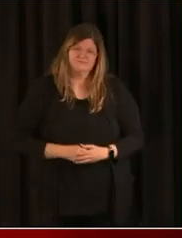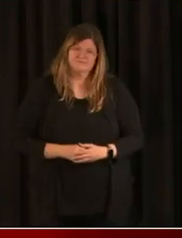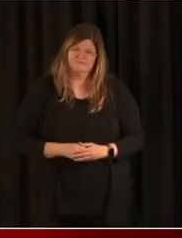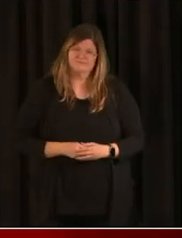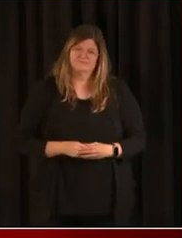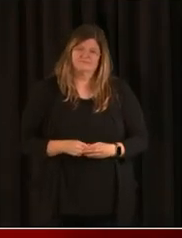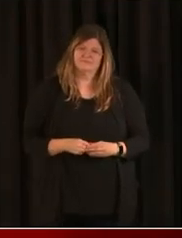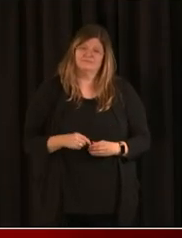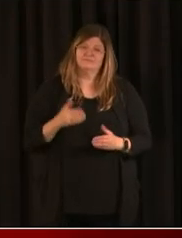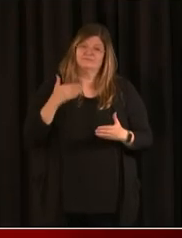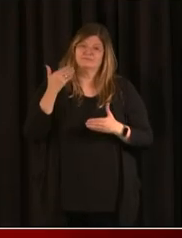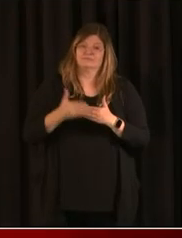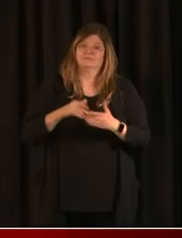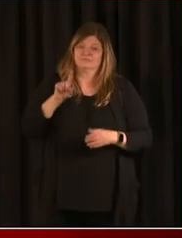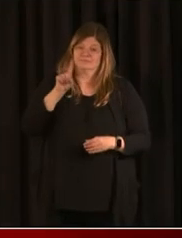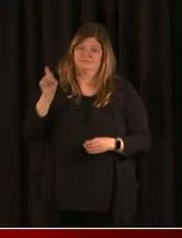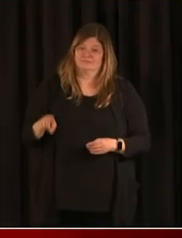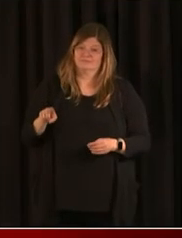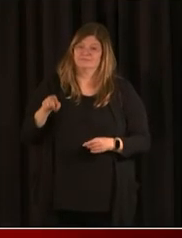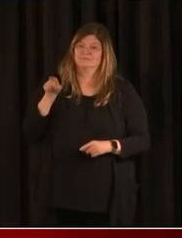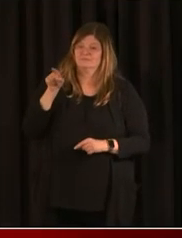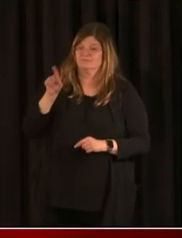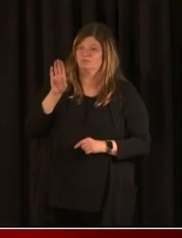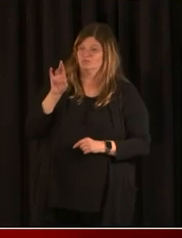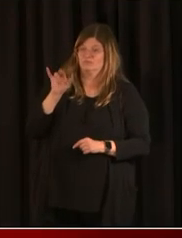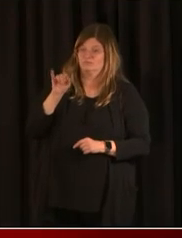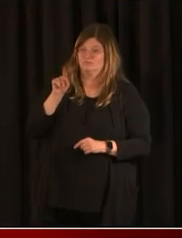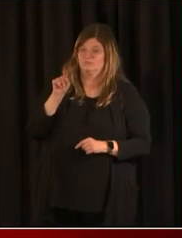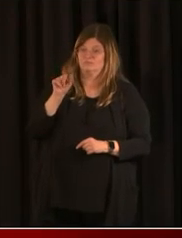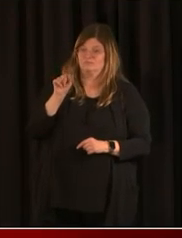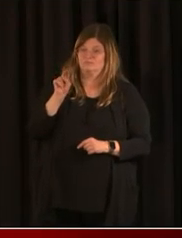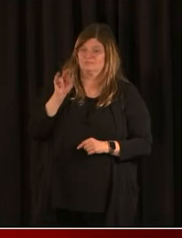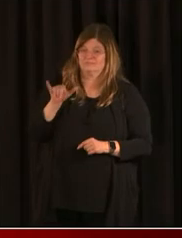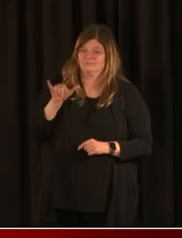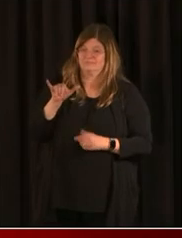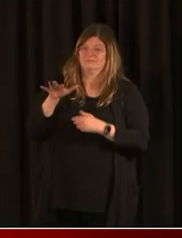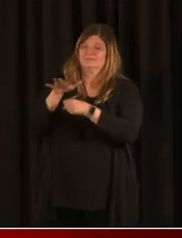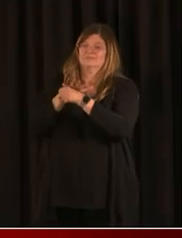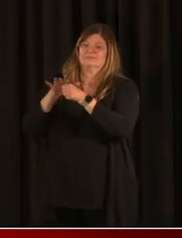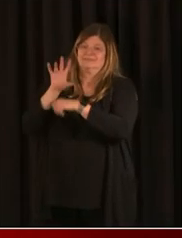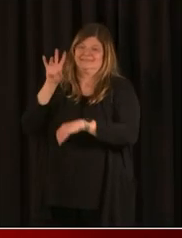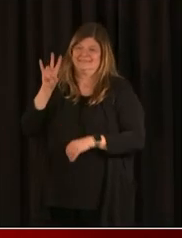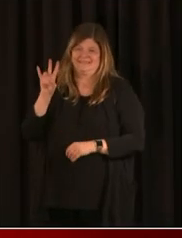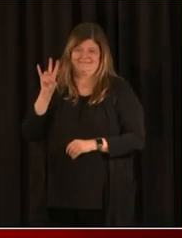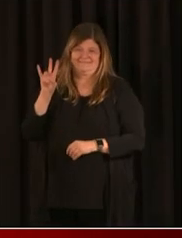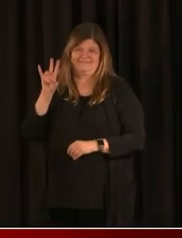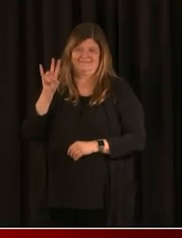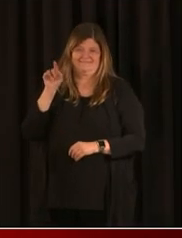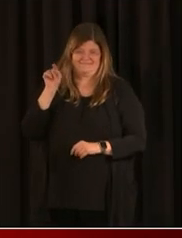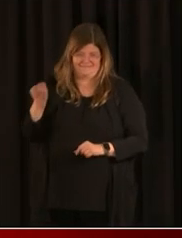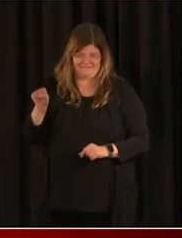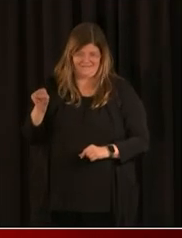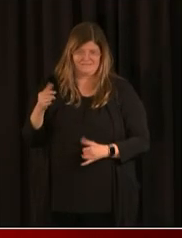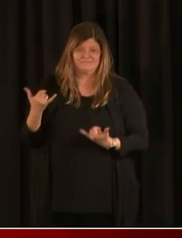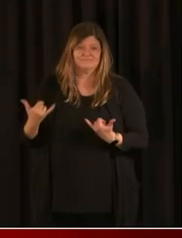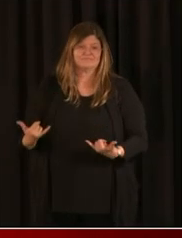Our next question is going to go to Brittany from Ward 7. Brittany, your line is unmuted.